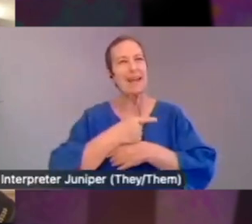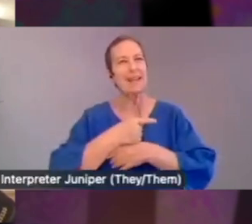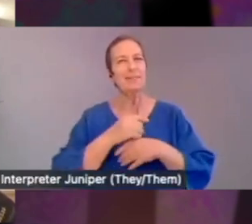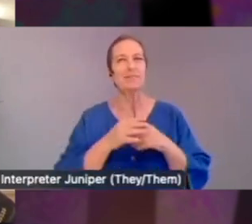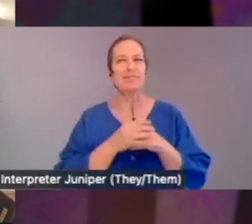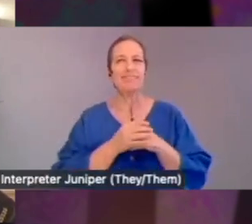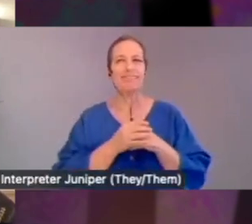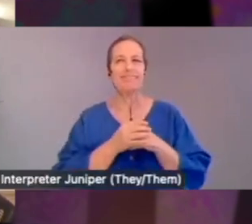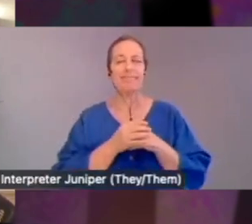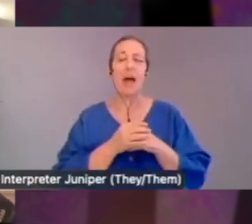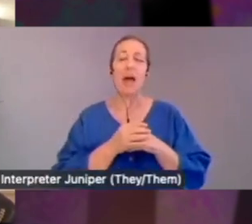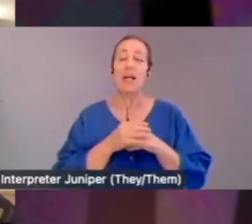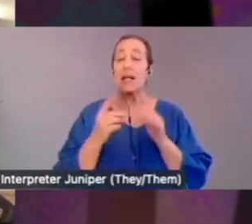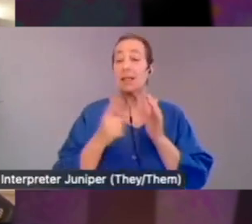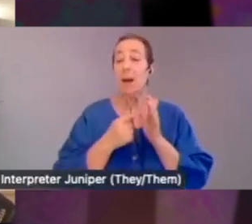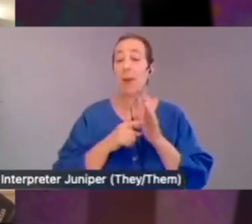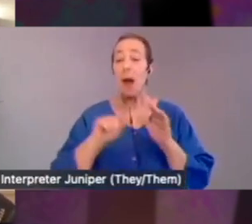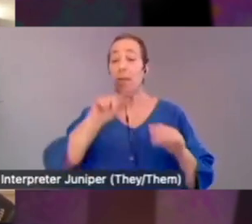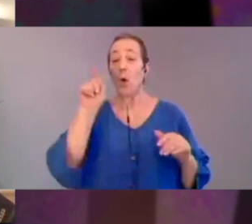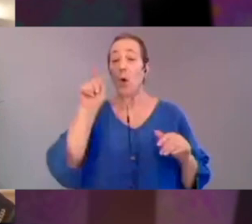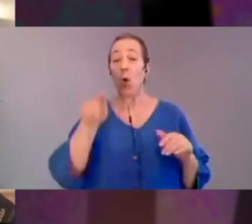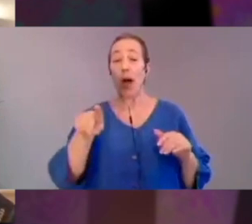credit for.